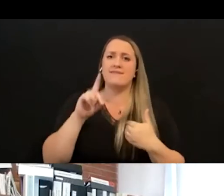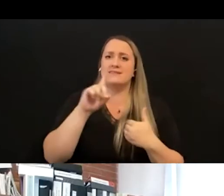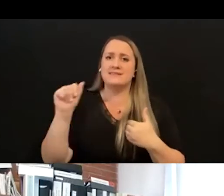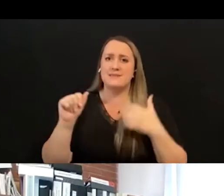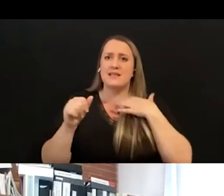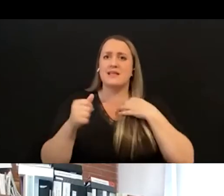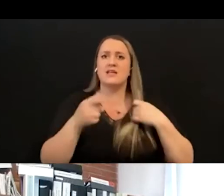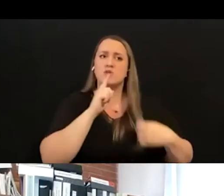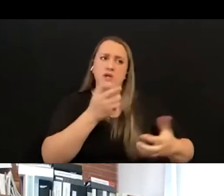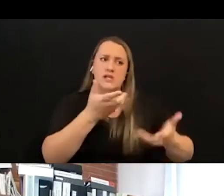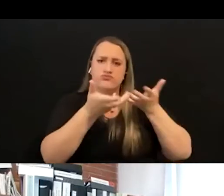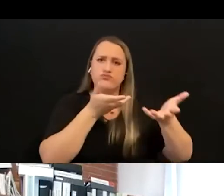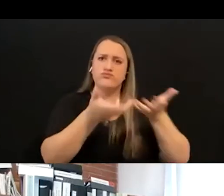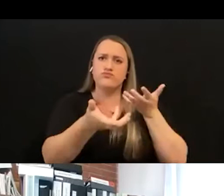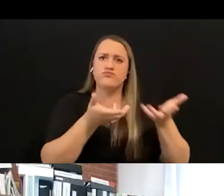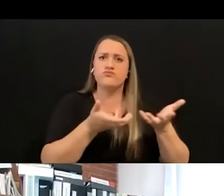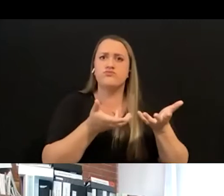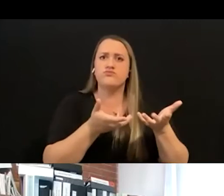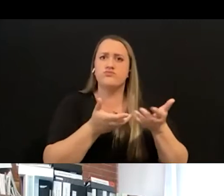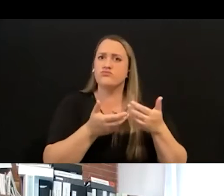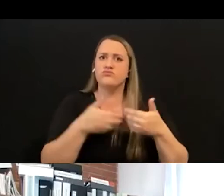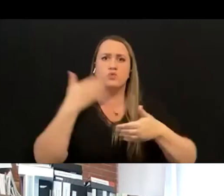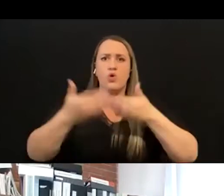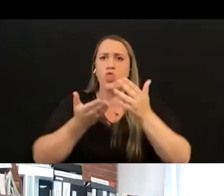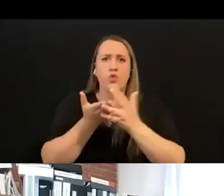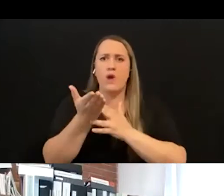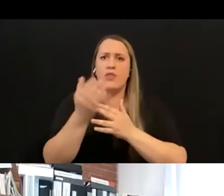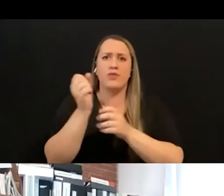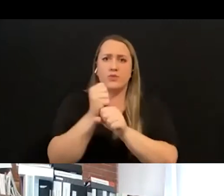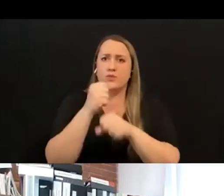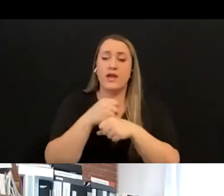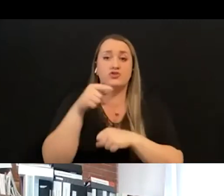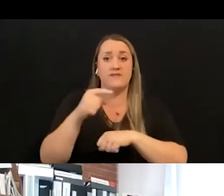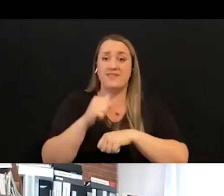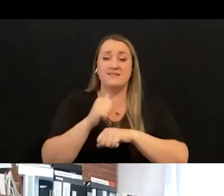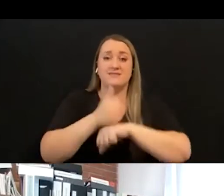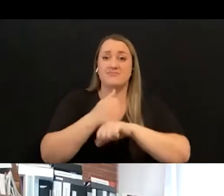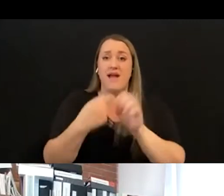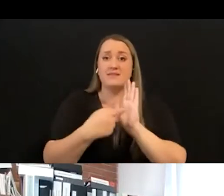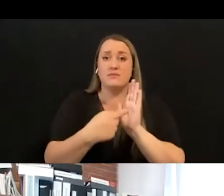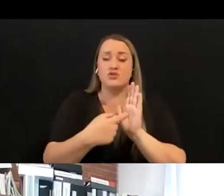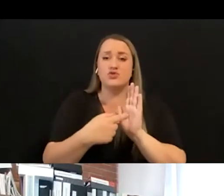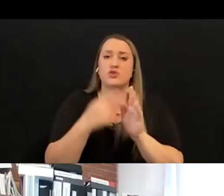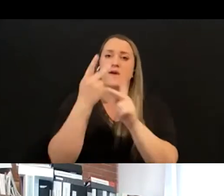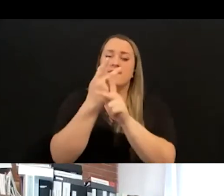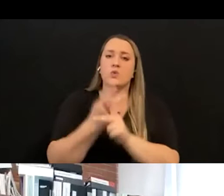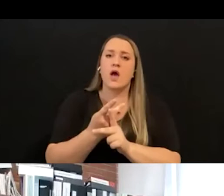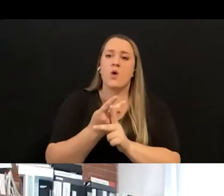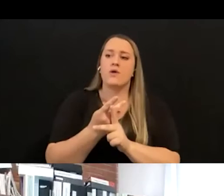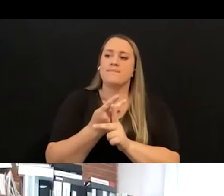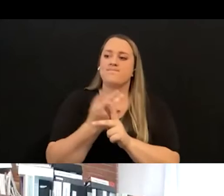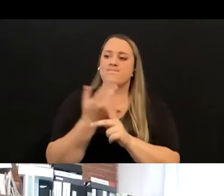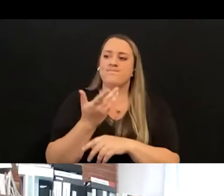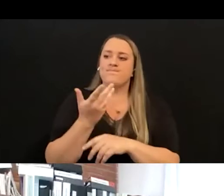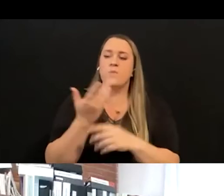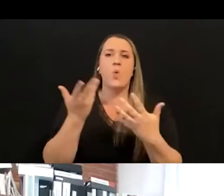us along the way, along the creation of this exhibition, to find out what